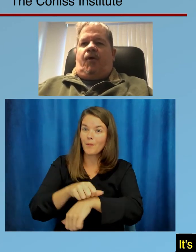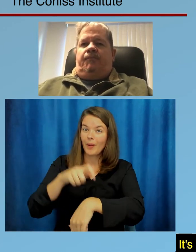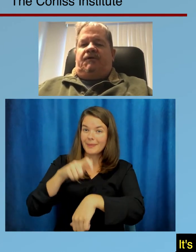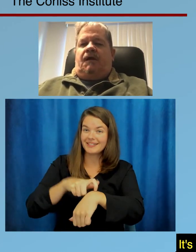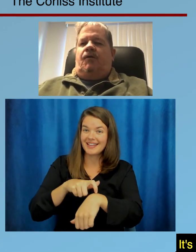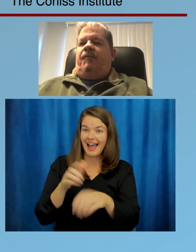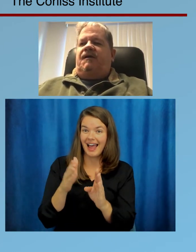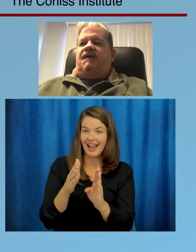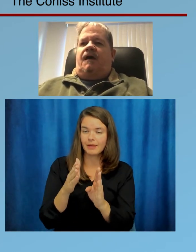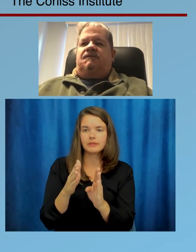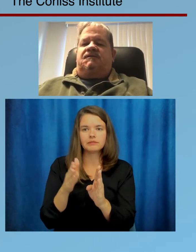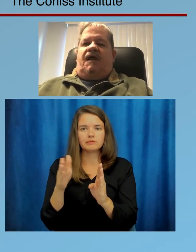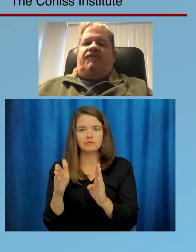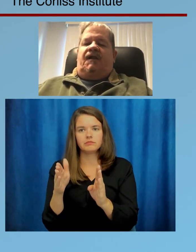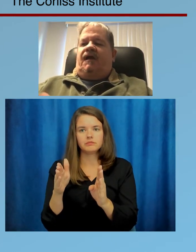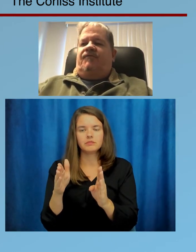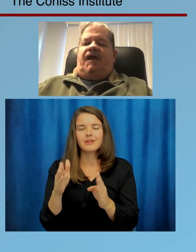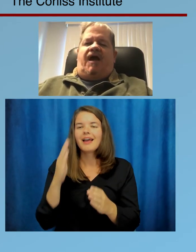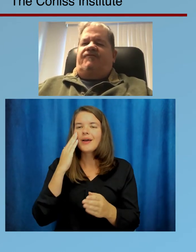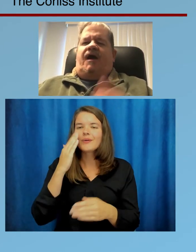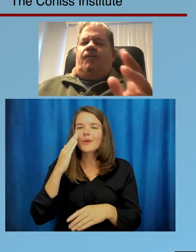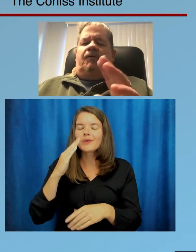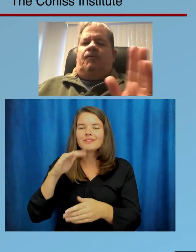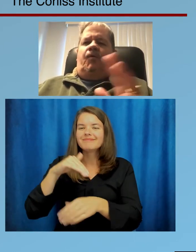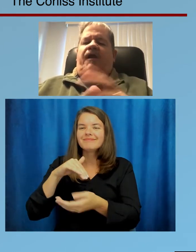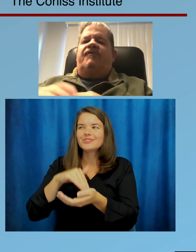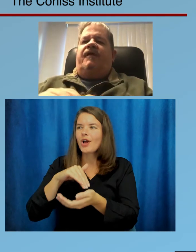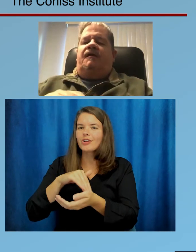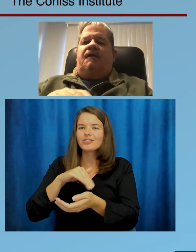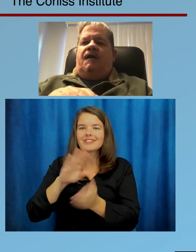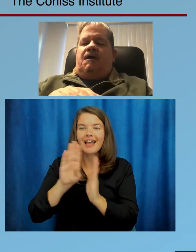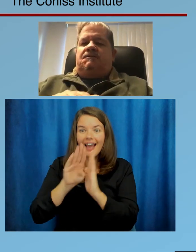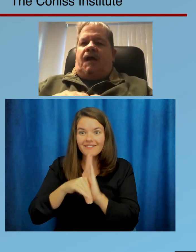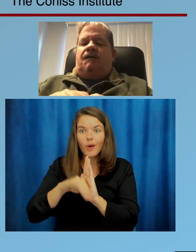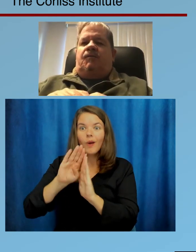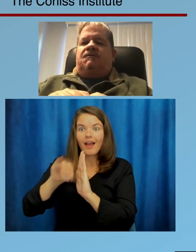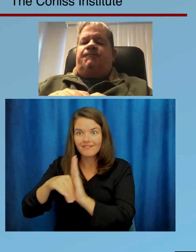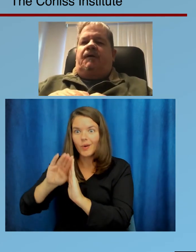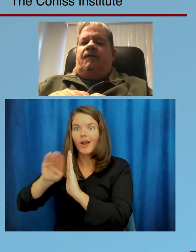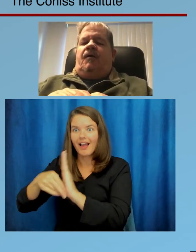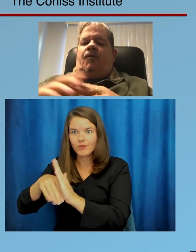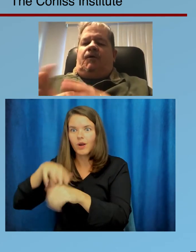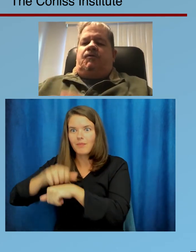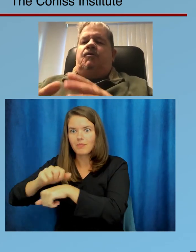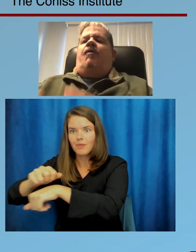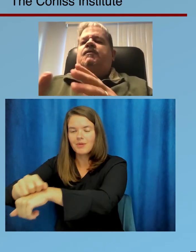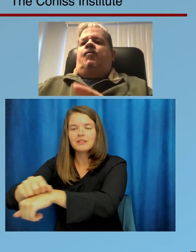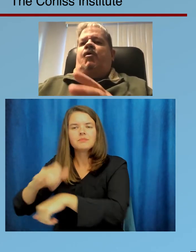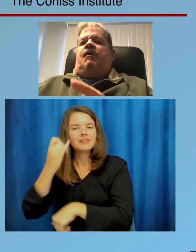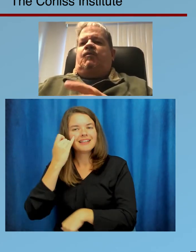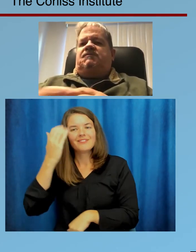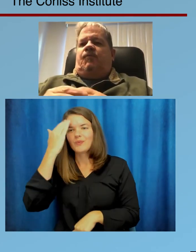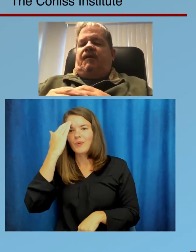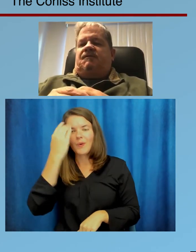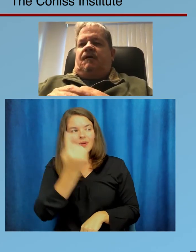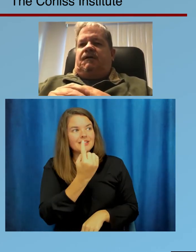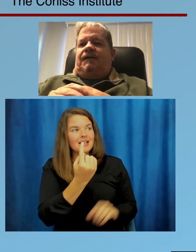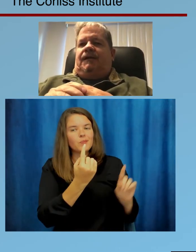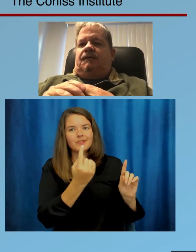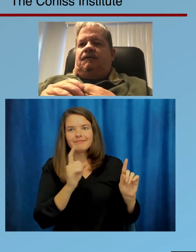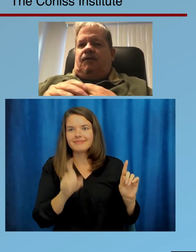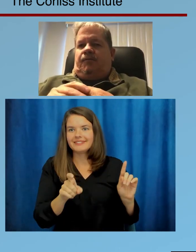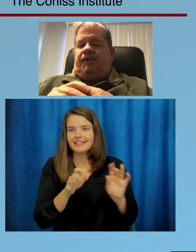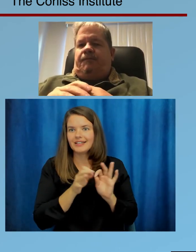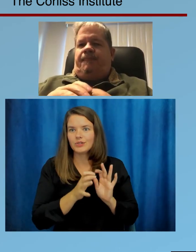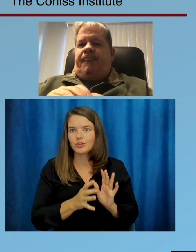their appointment. I know many doctors have it like every half hour or whatever their schedule is, but when you know you're working with someone that's going to